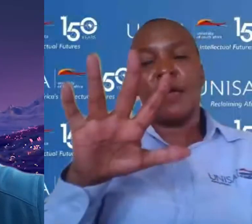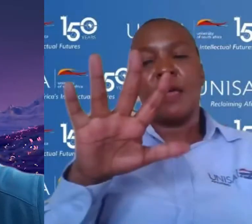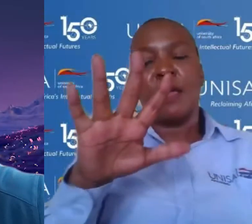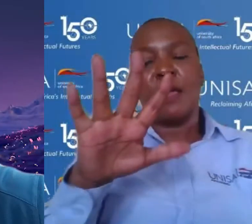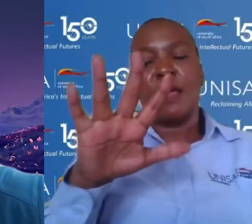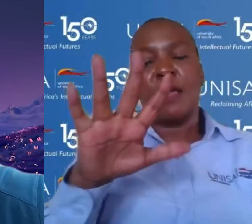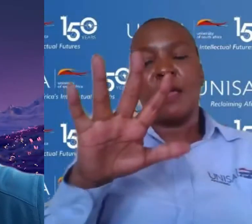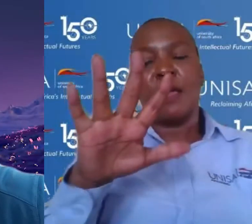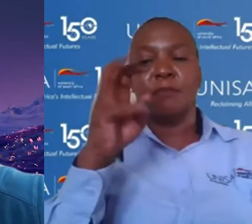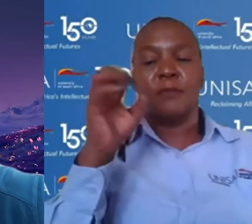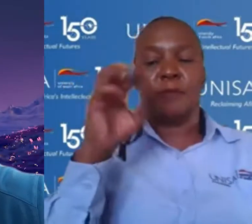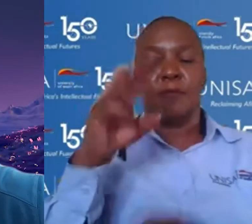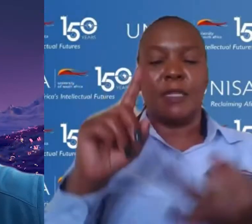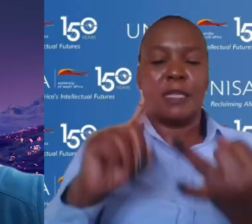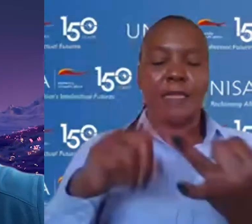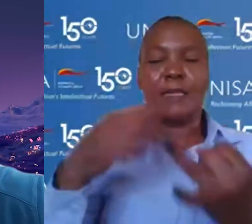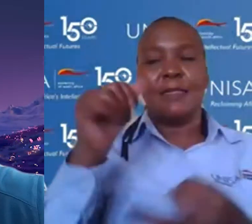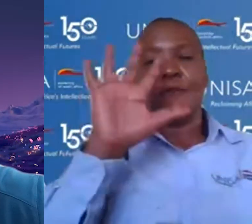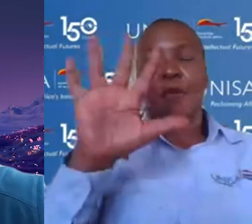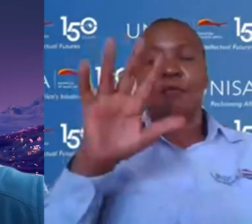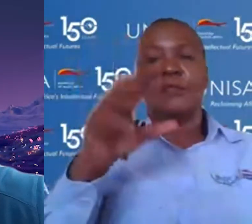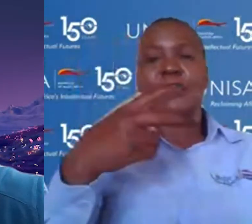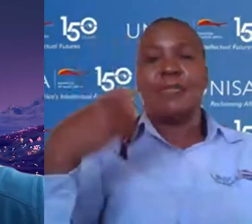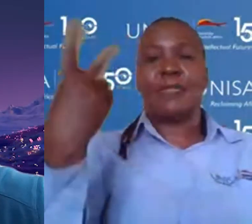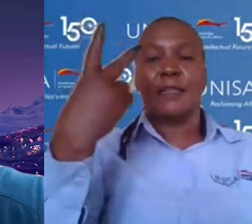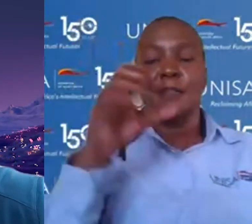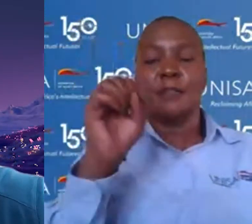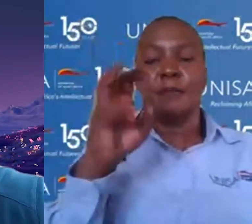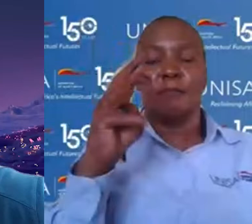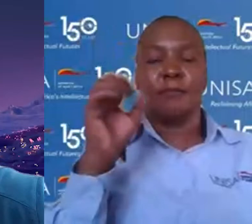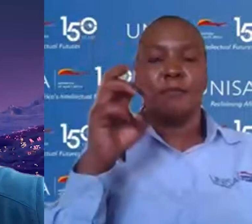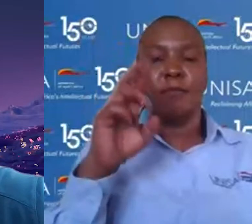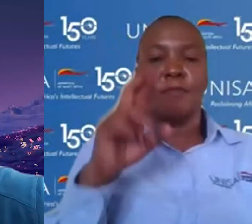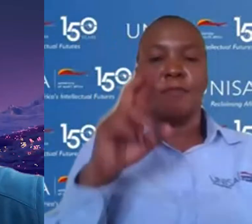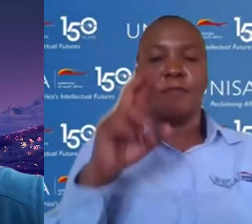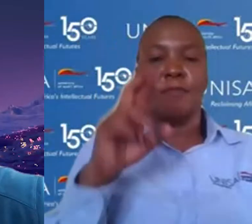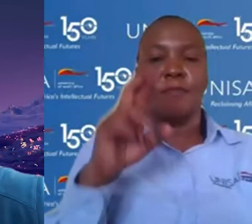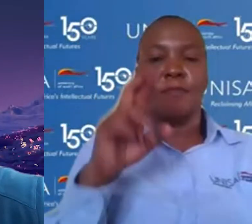semester and 5 modules in the second semester if it is semester